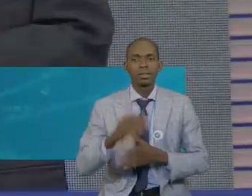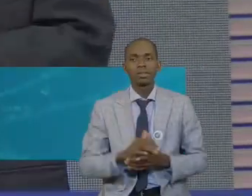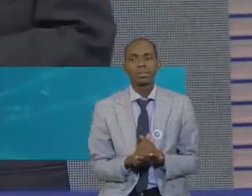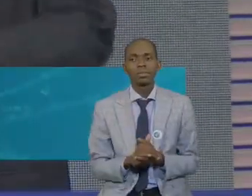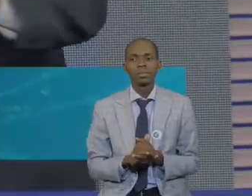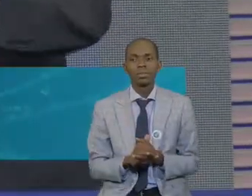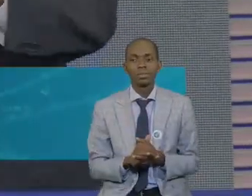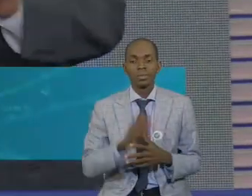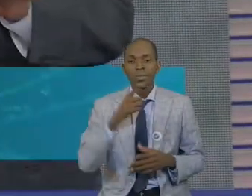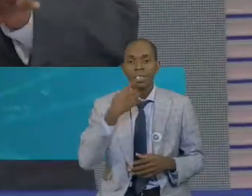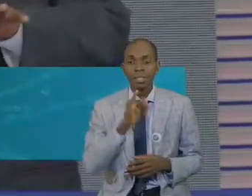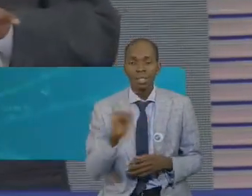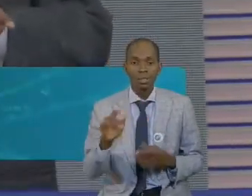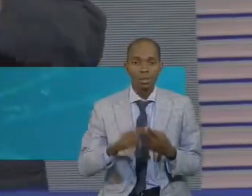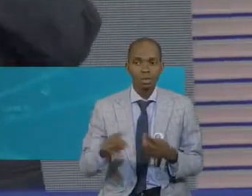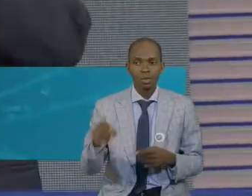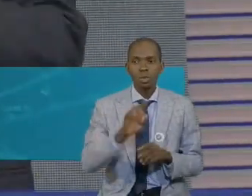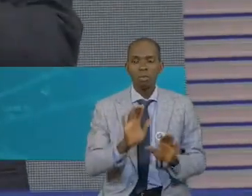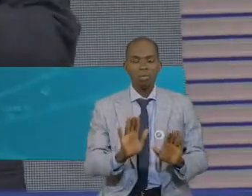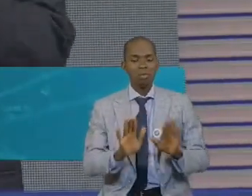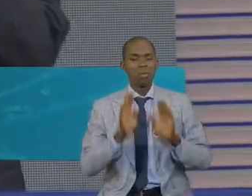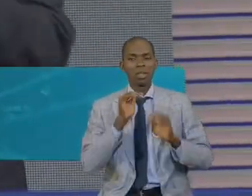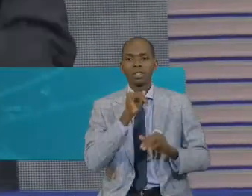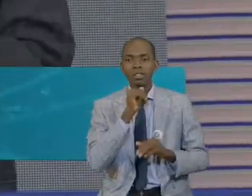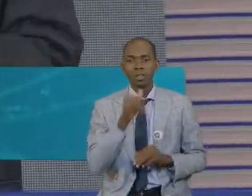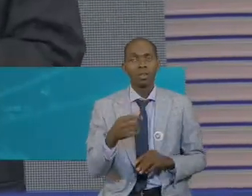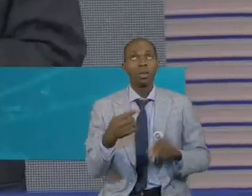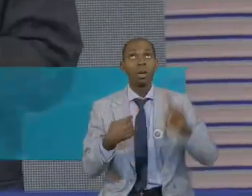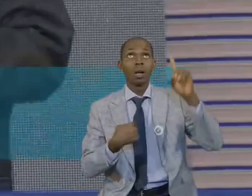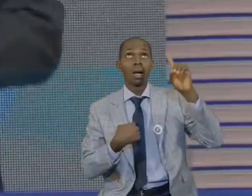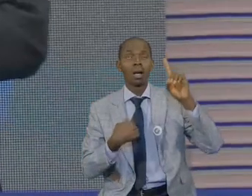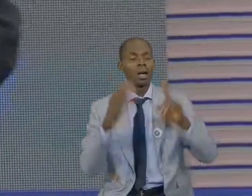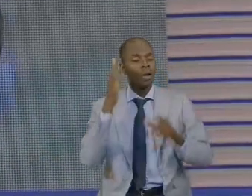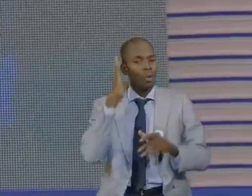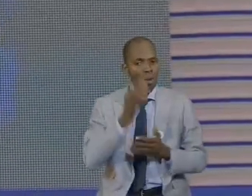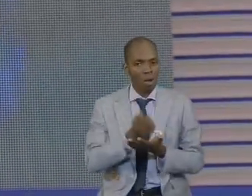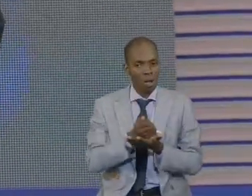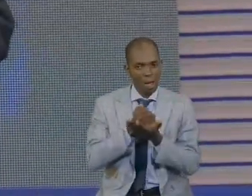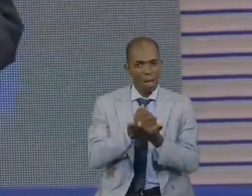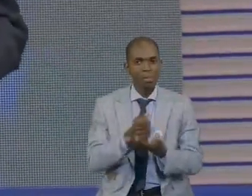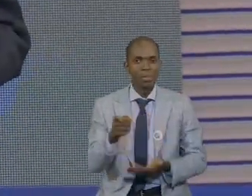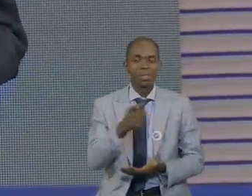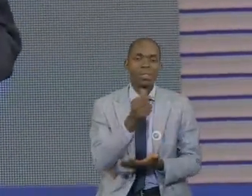saying unto thee, Fear not, I will help thee."